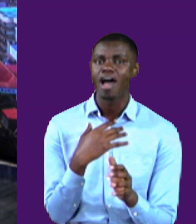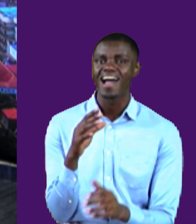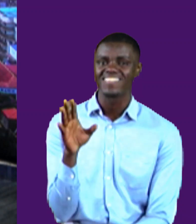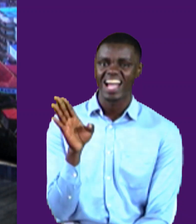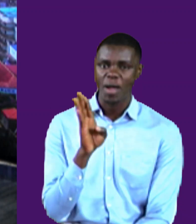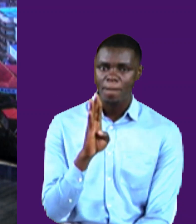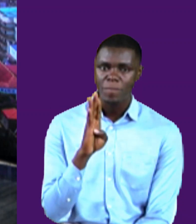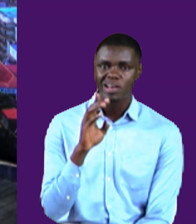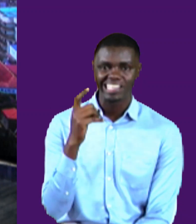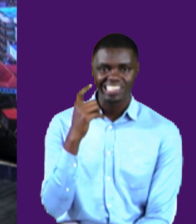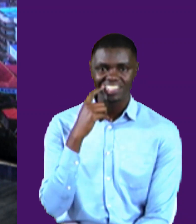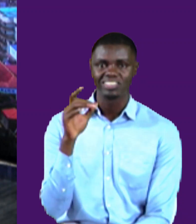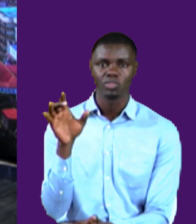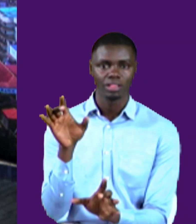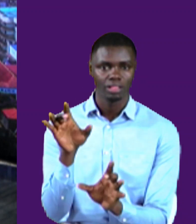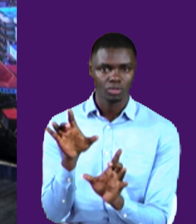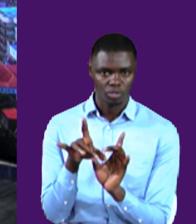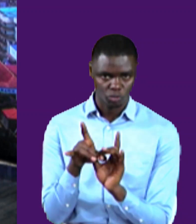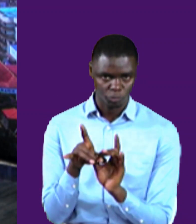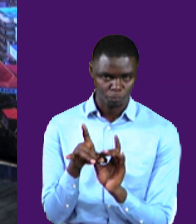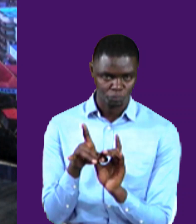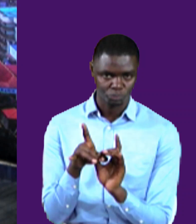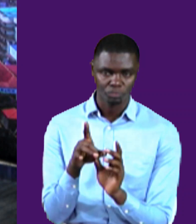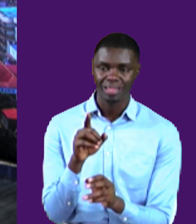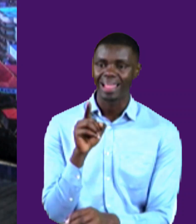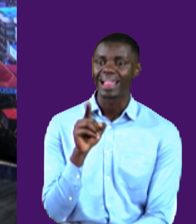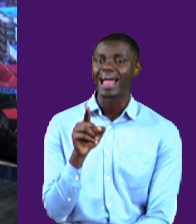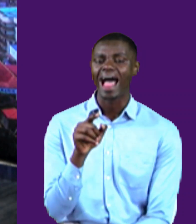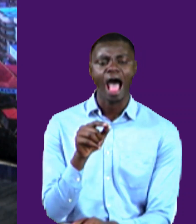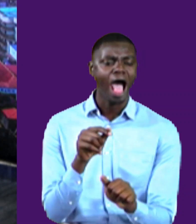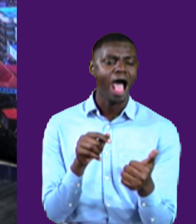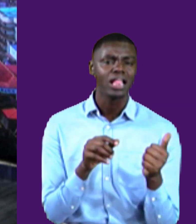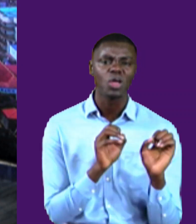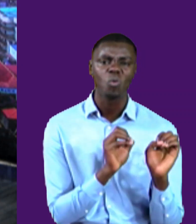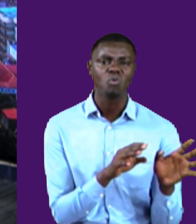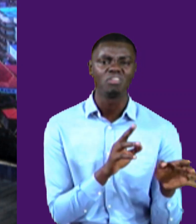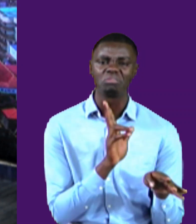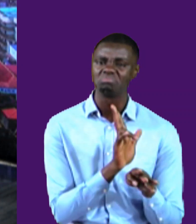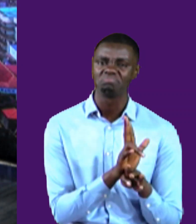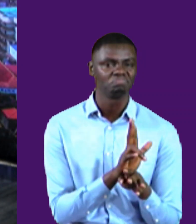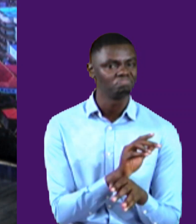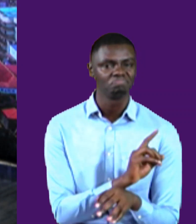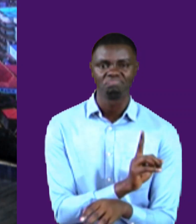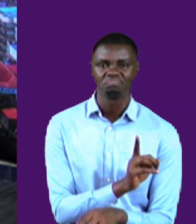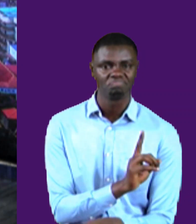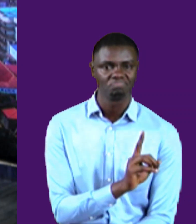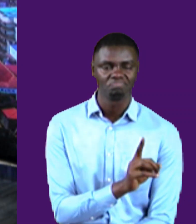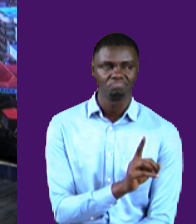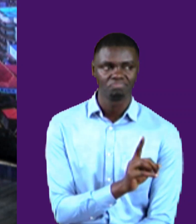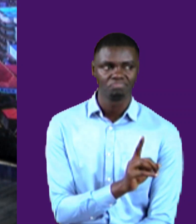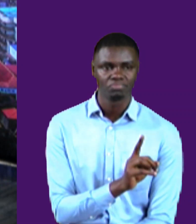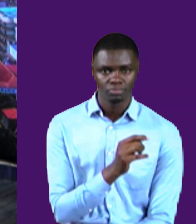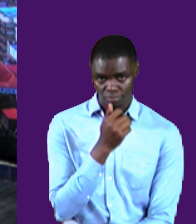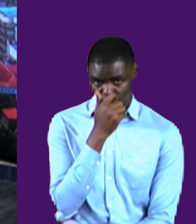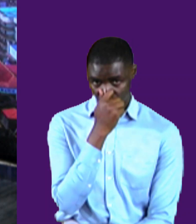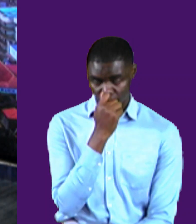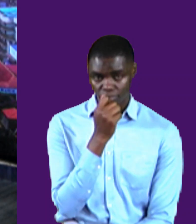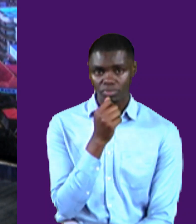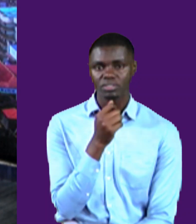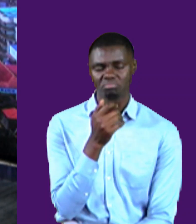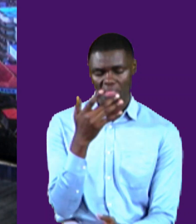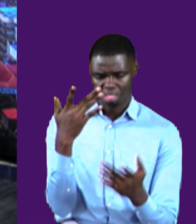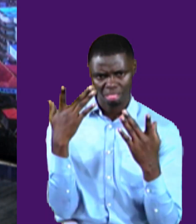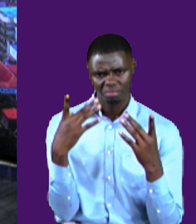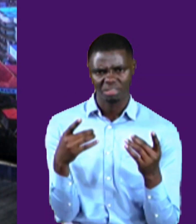Bluetooth connection. So this other woofer will not be using it, and you just